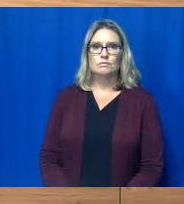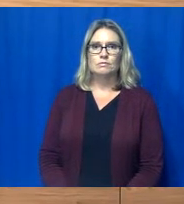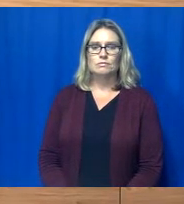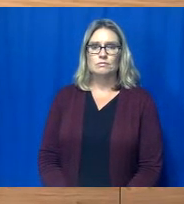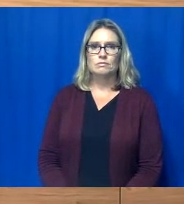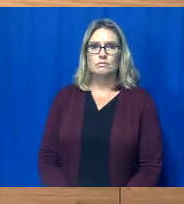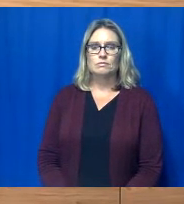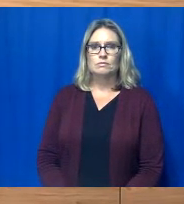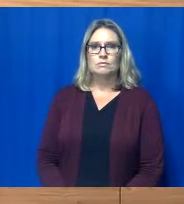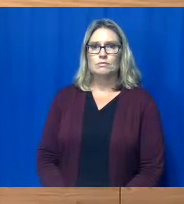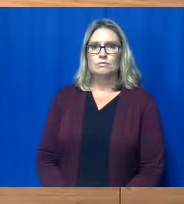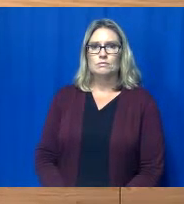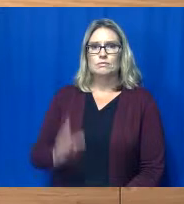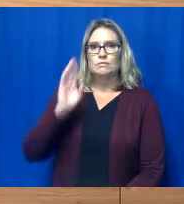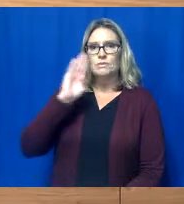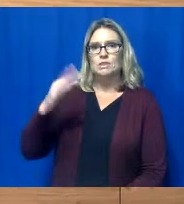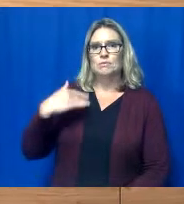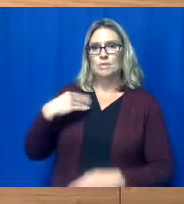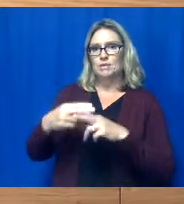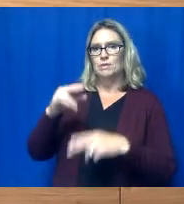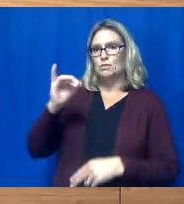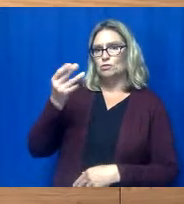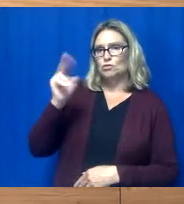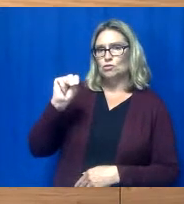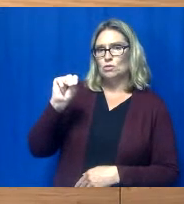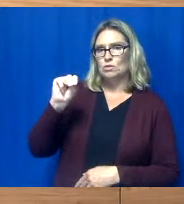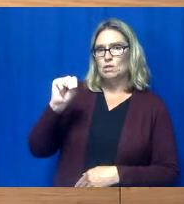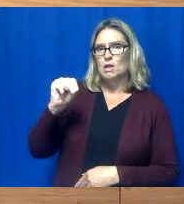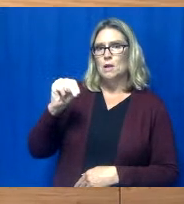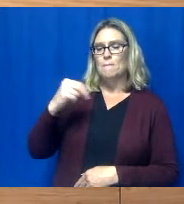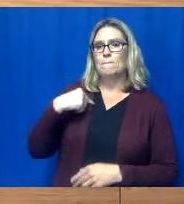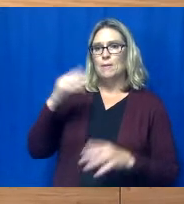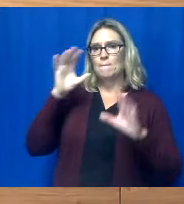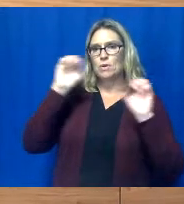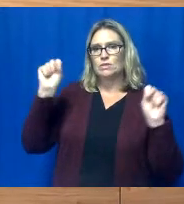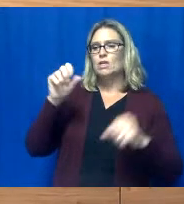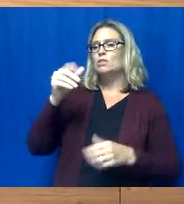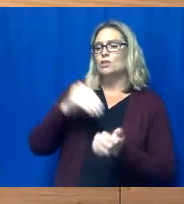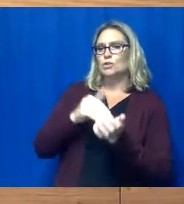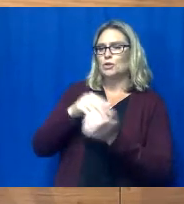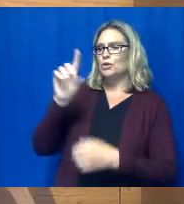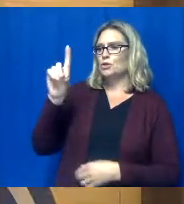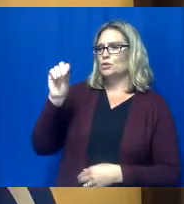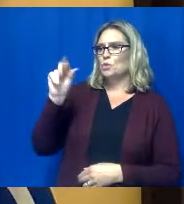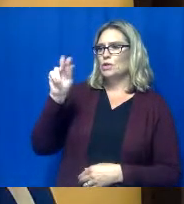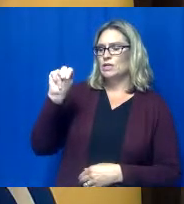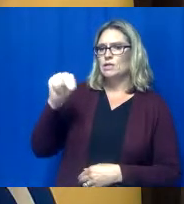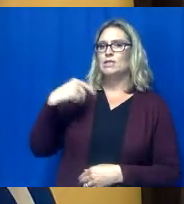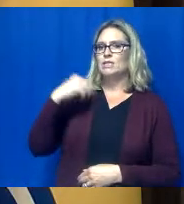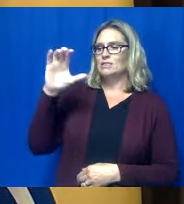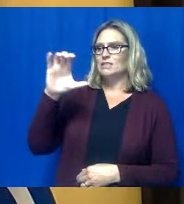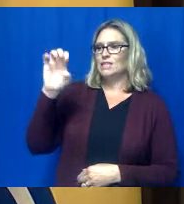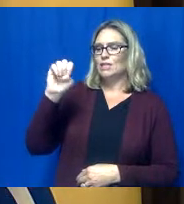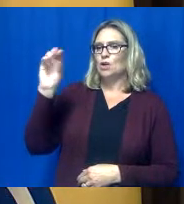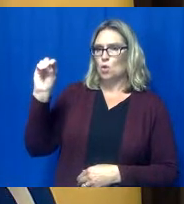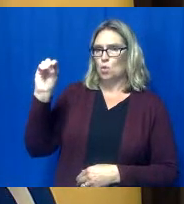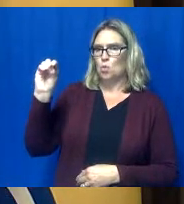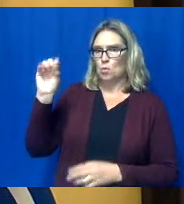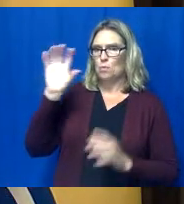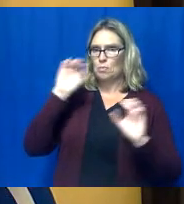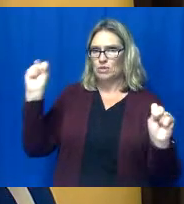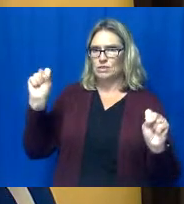Hello, I'm John Dornan. I'm the interim president and CEO of Horizon Health Network. You know, a few months